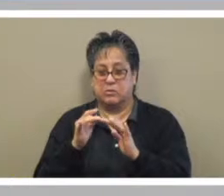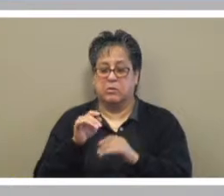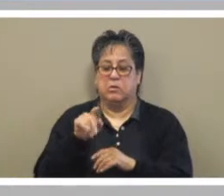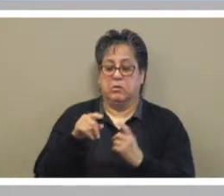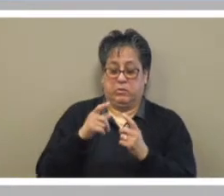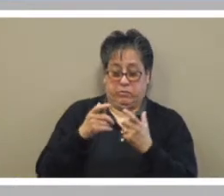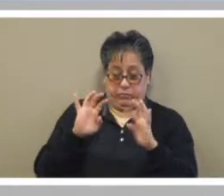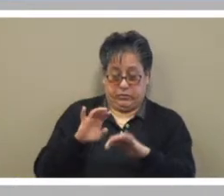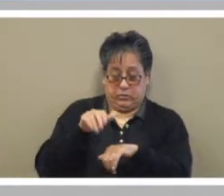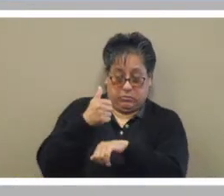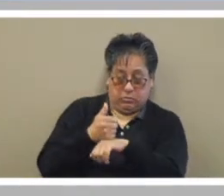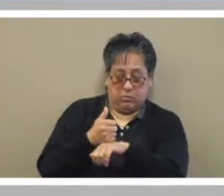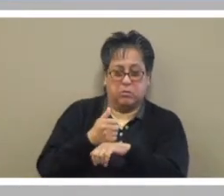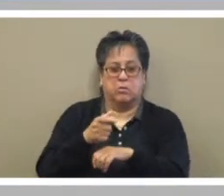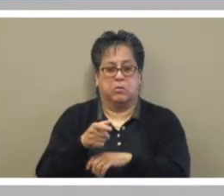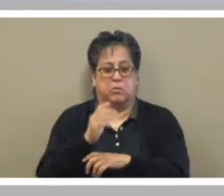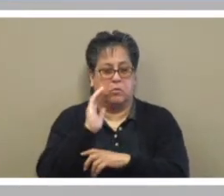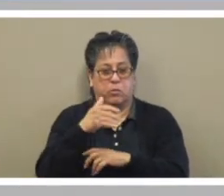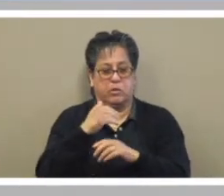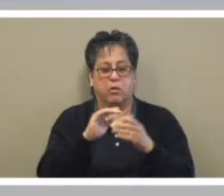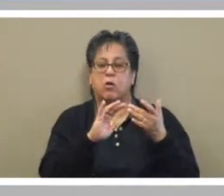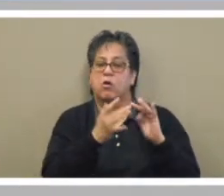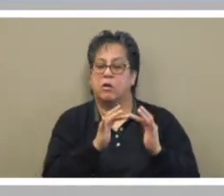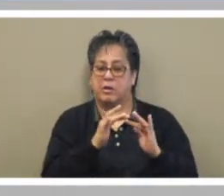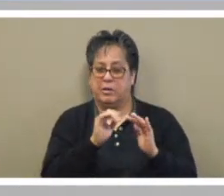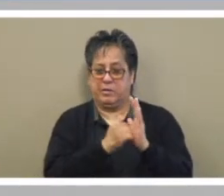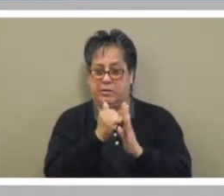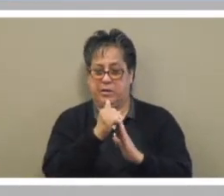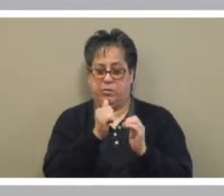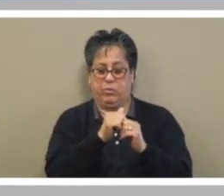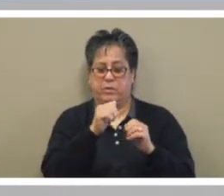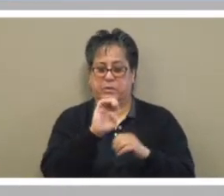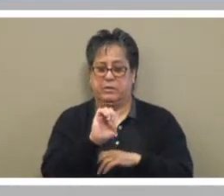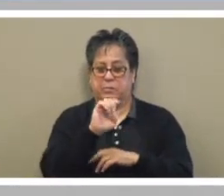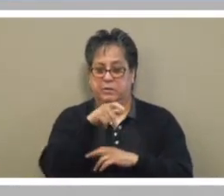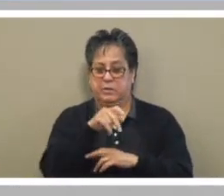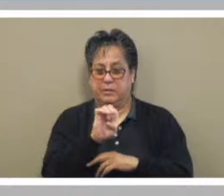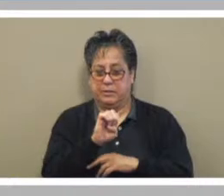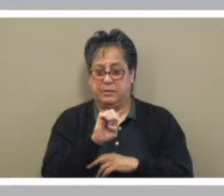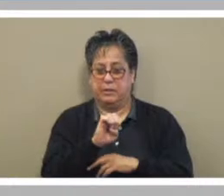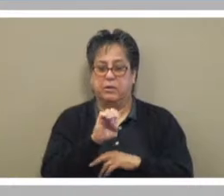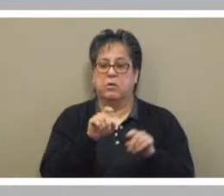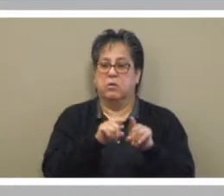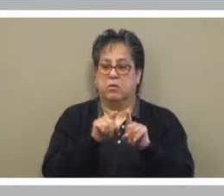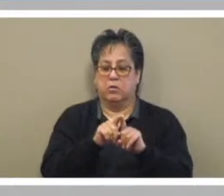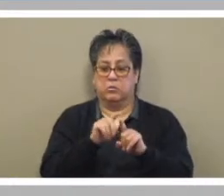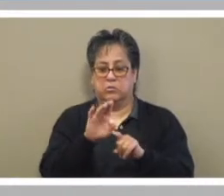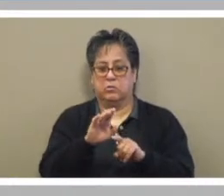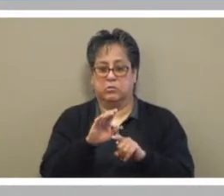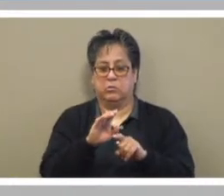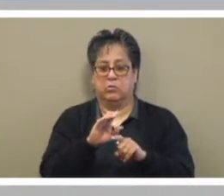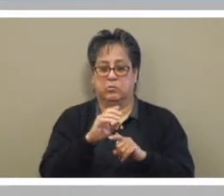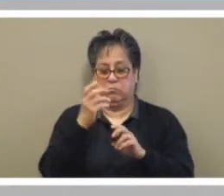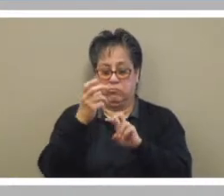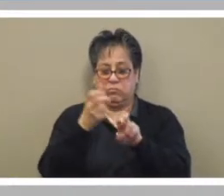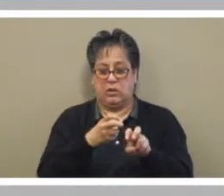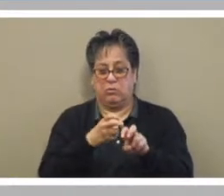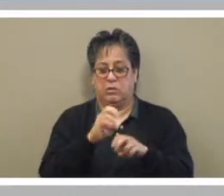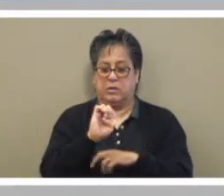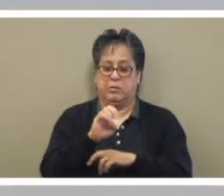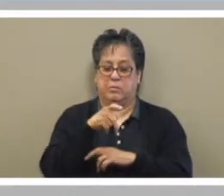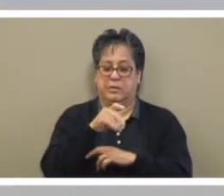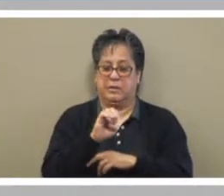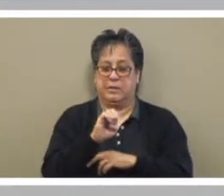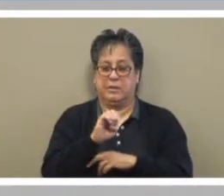smart meter, remember to create an online account with El Paso Electric. You can also manage your account by downloading the El